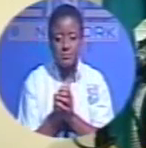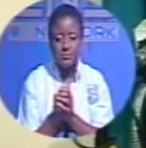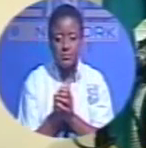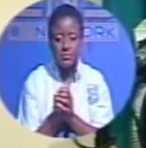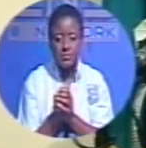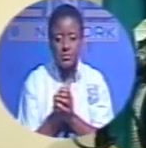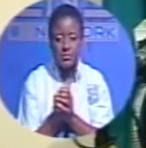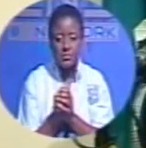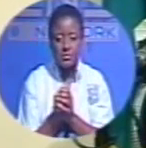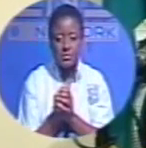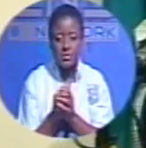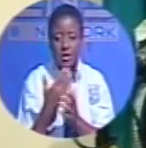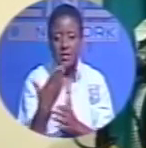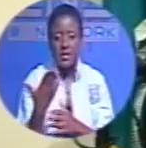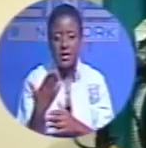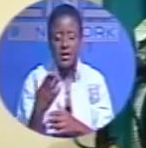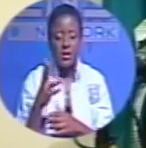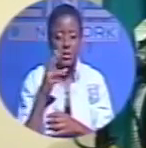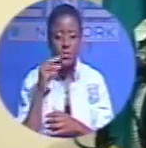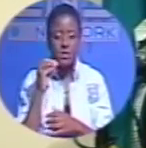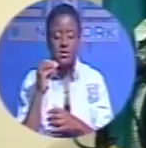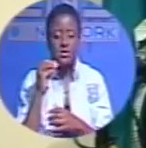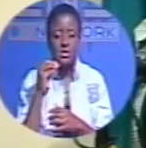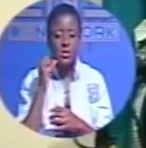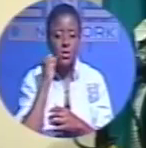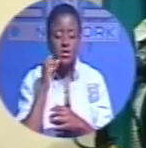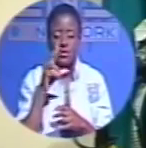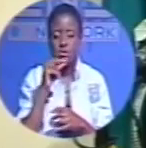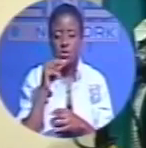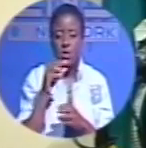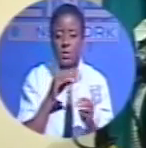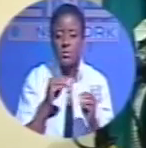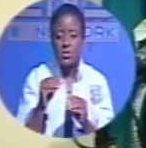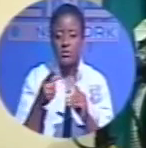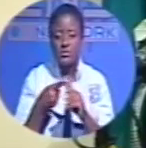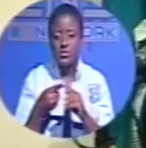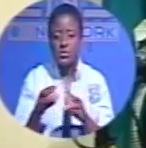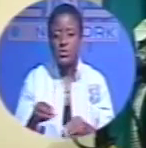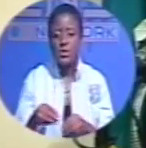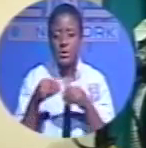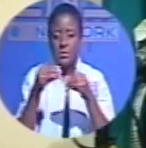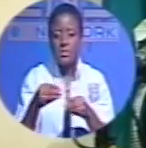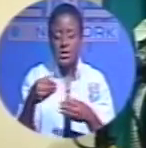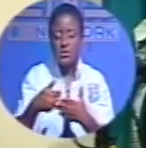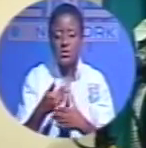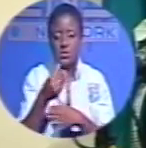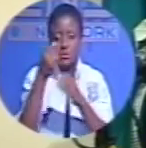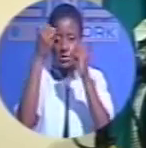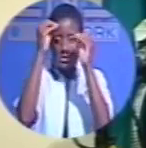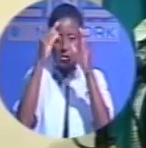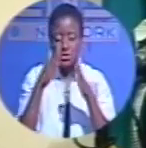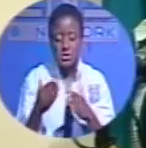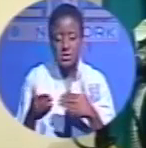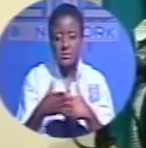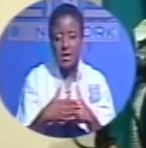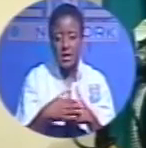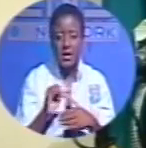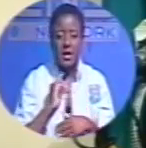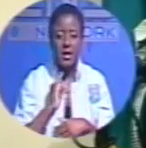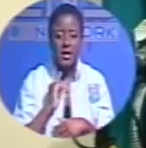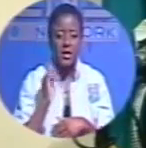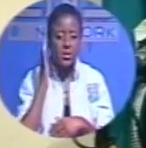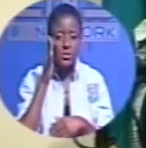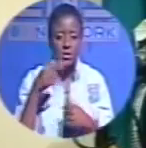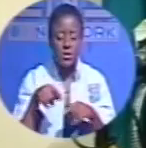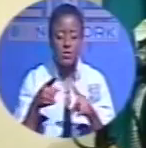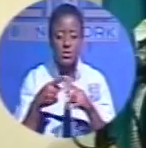a move on the part of the government to replace them. But we're at a critical point now, and so I will be going to cabinet very shortly to ask the